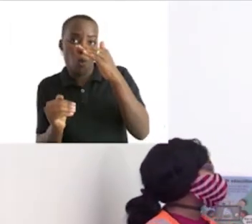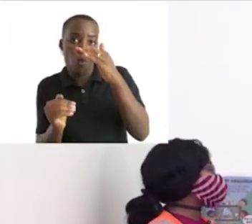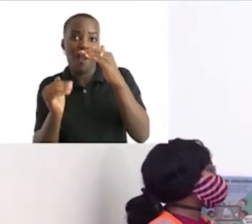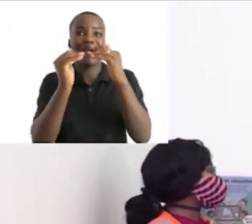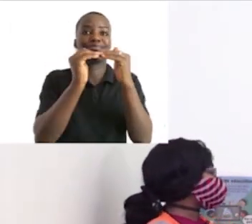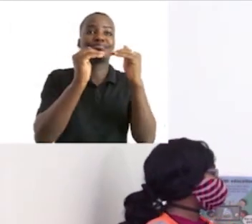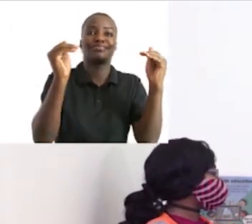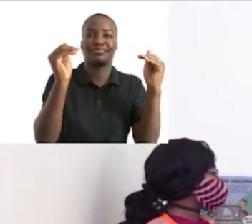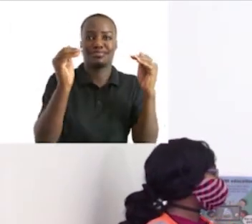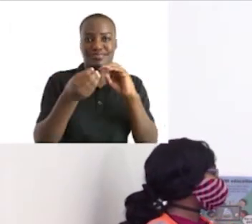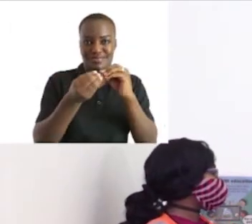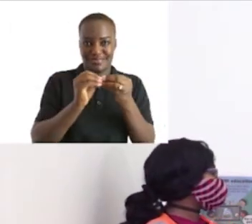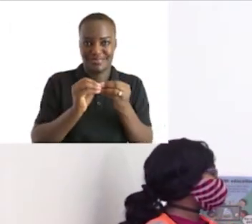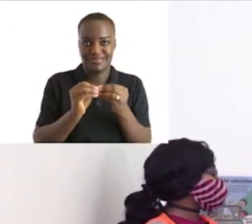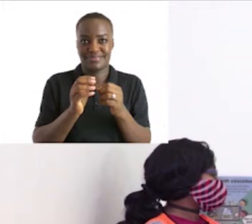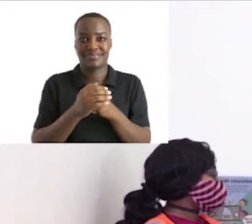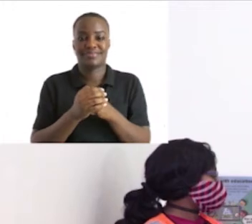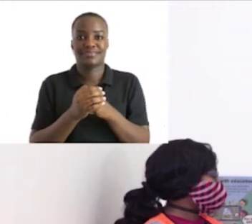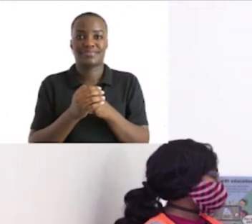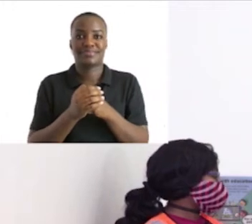an even number?